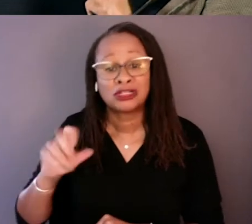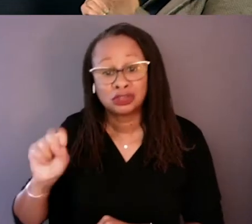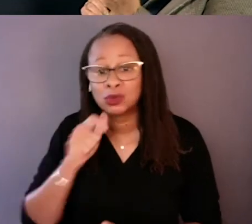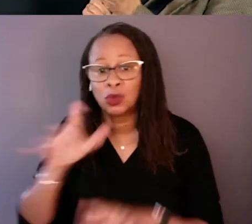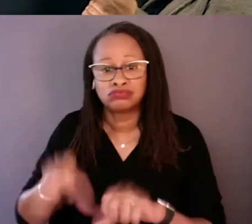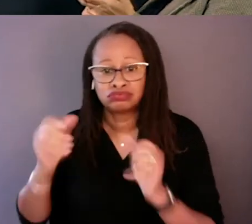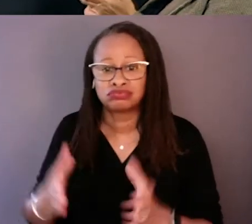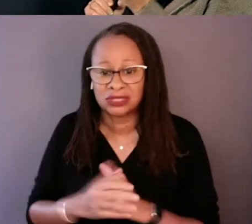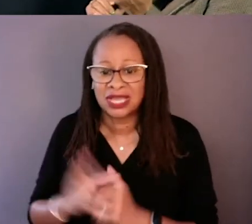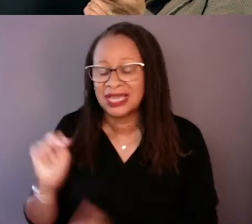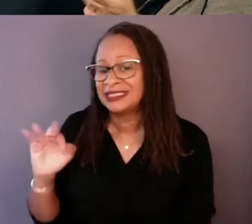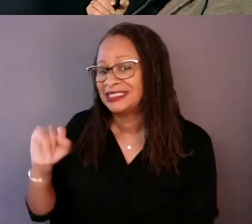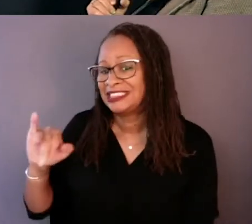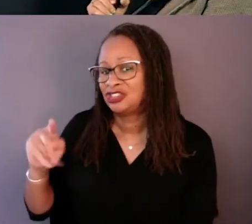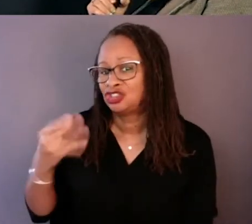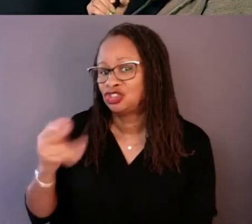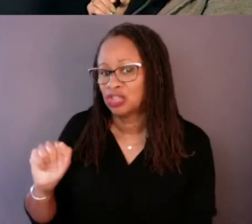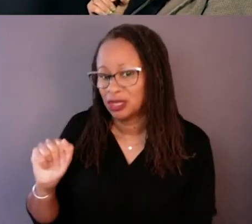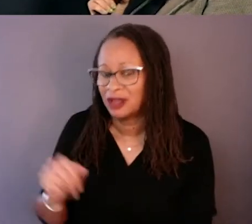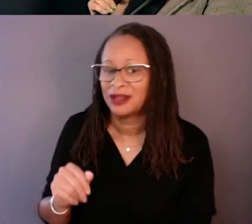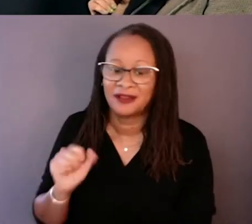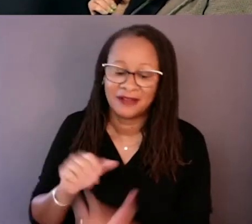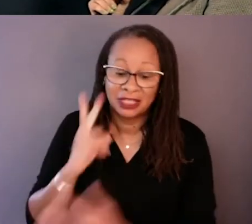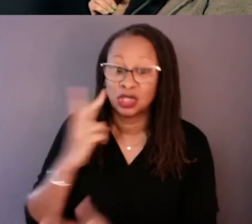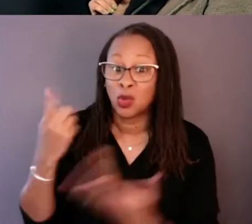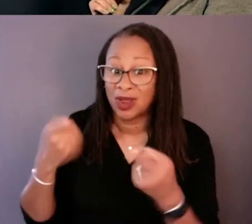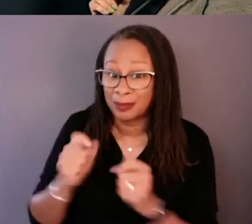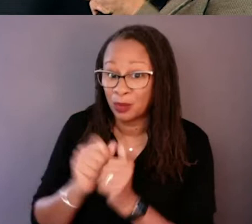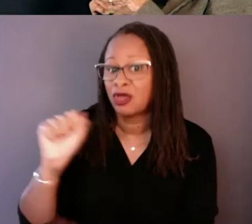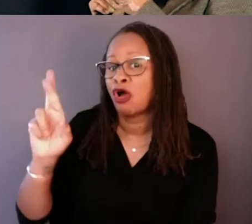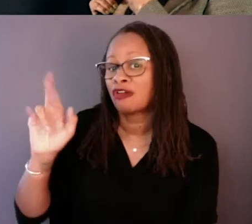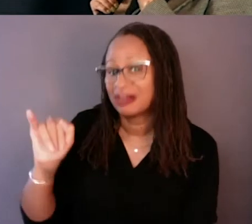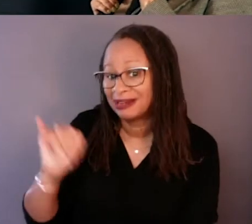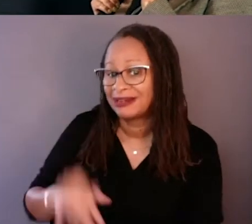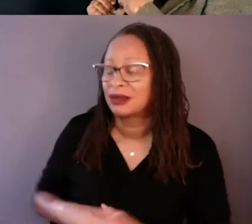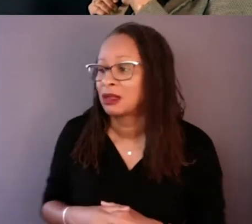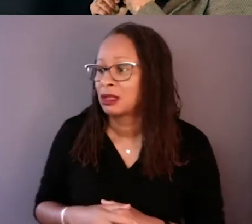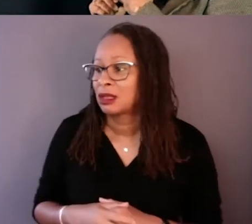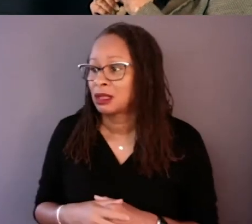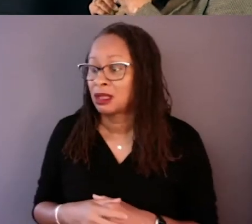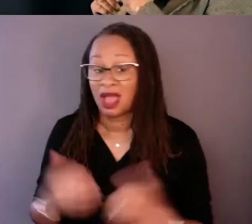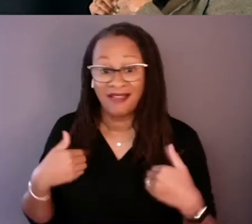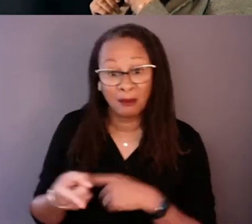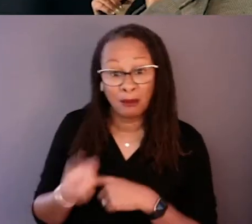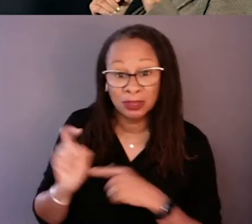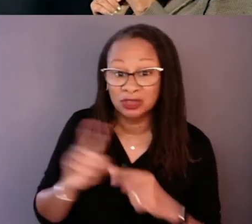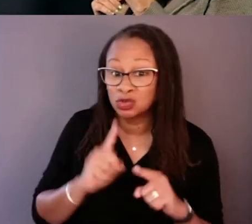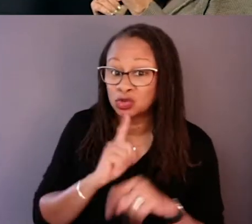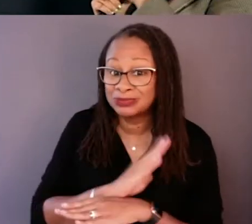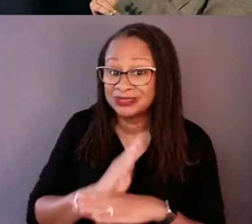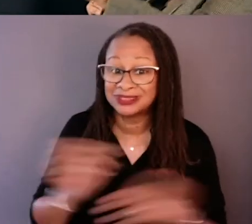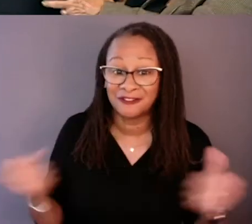Netinja faces, and of course, we saw what happened to Ari. Were there ever any moments where you were afraid, and you, like,